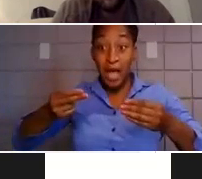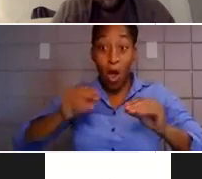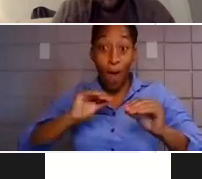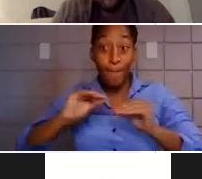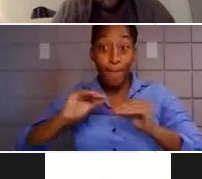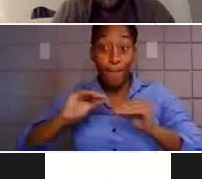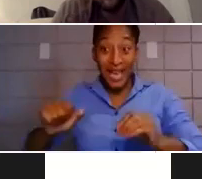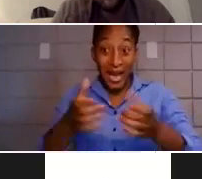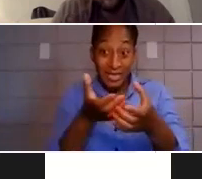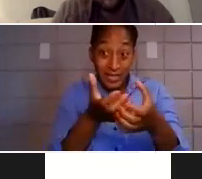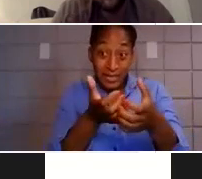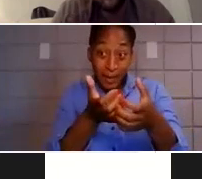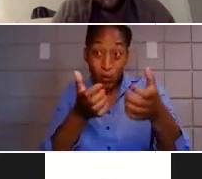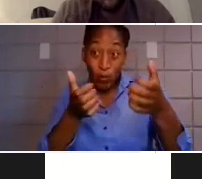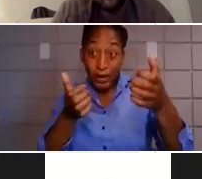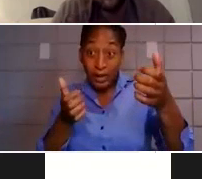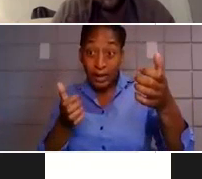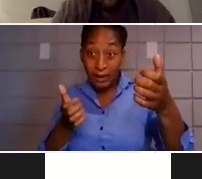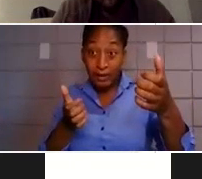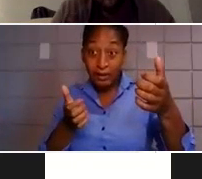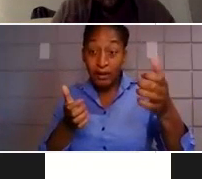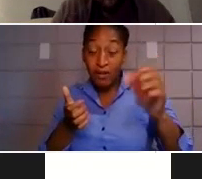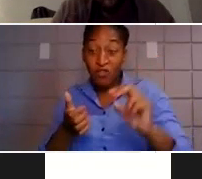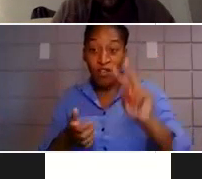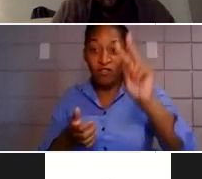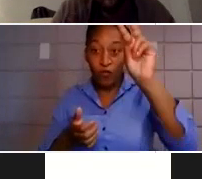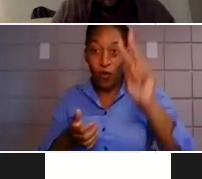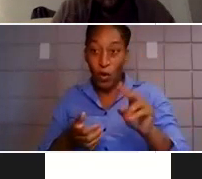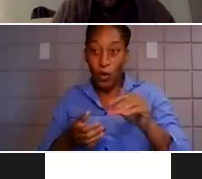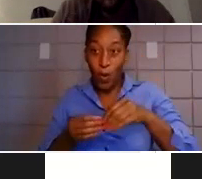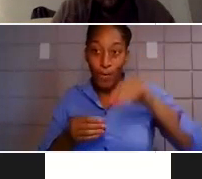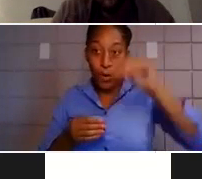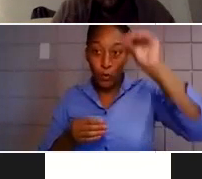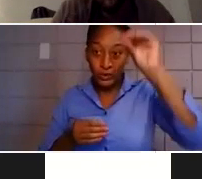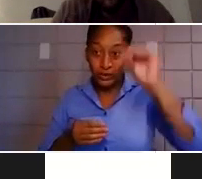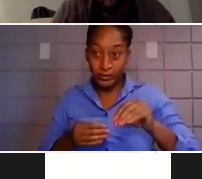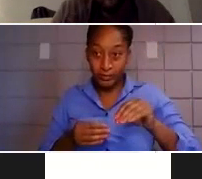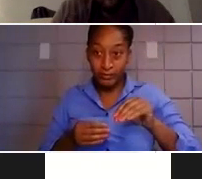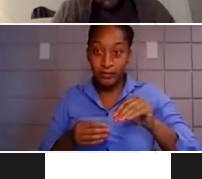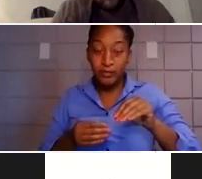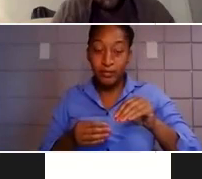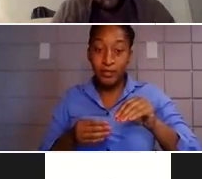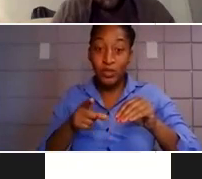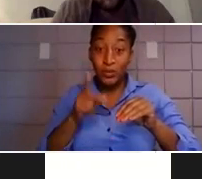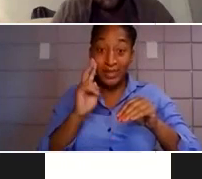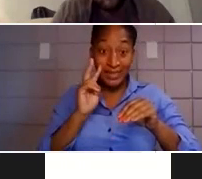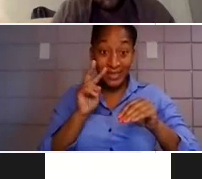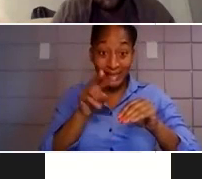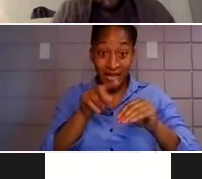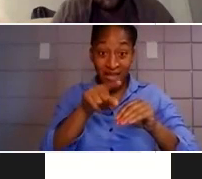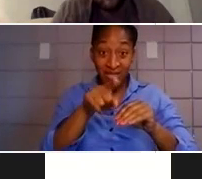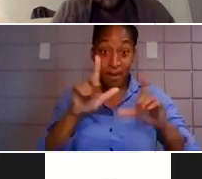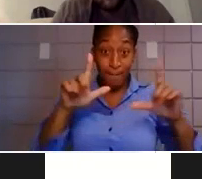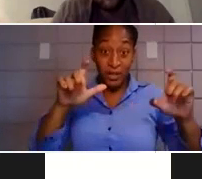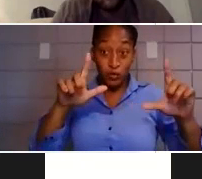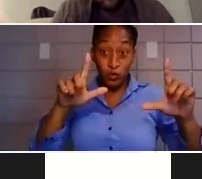take the vertical motion and separate it out. Okay. And so you can see, for example, in the picture,